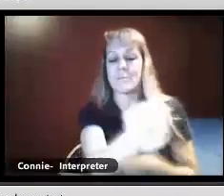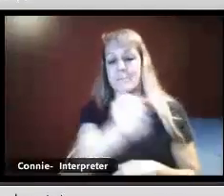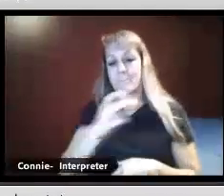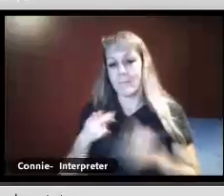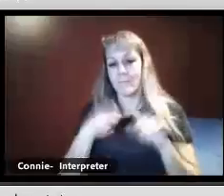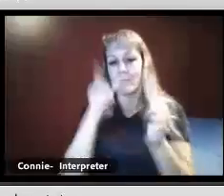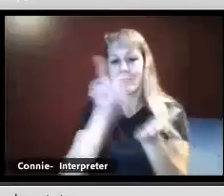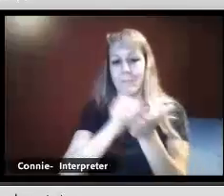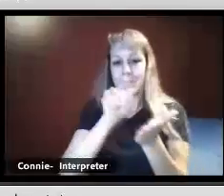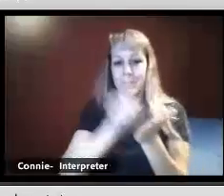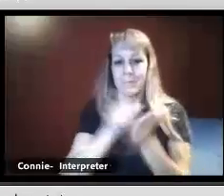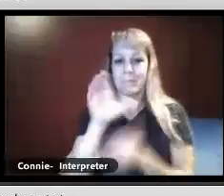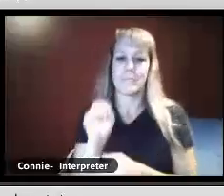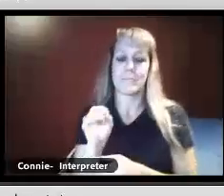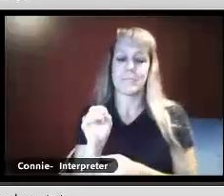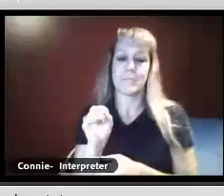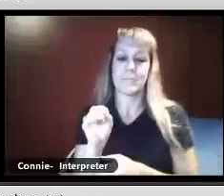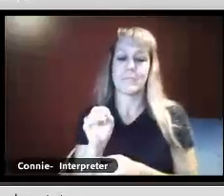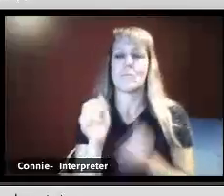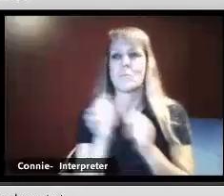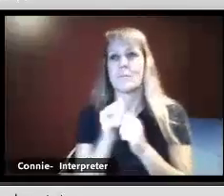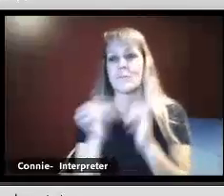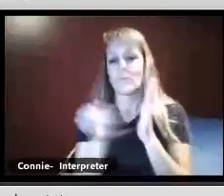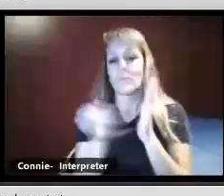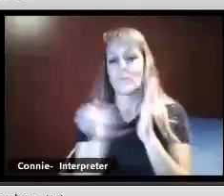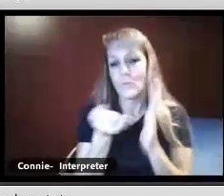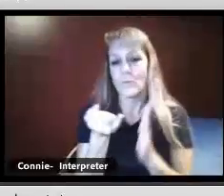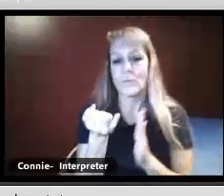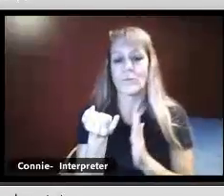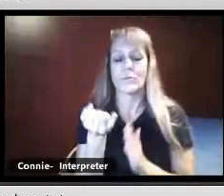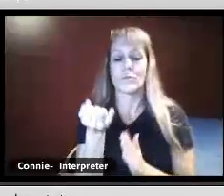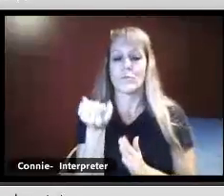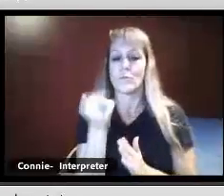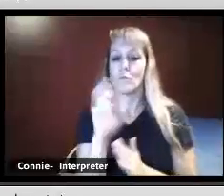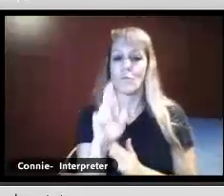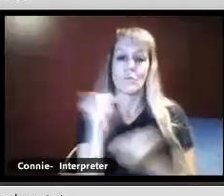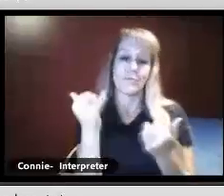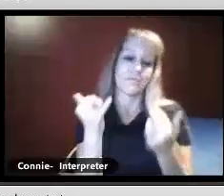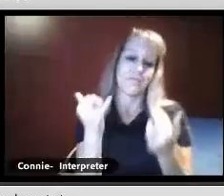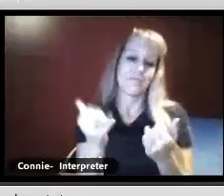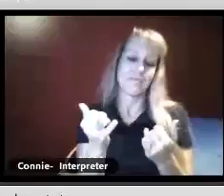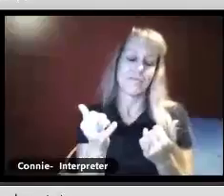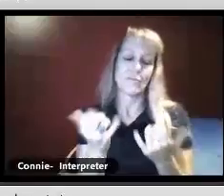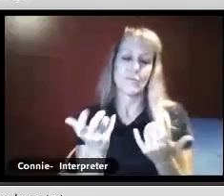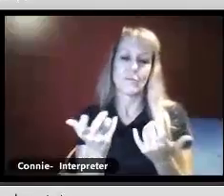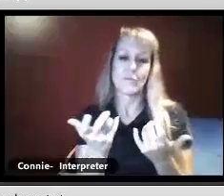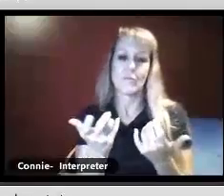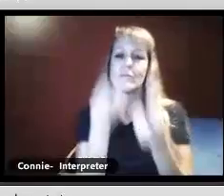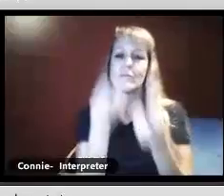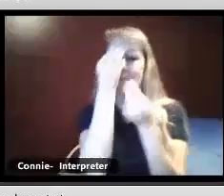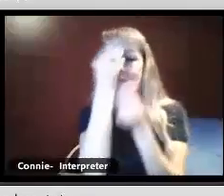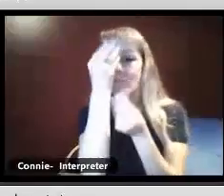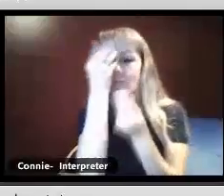in the form of journals, or as it's really now happens, materials